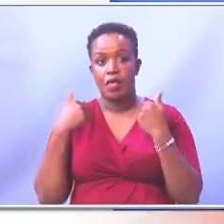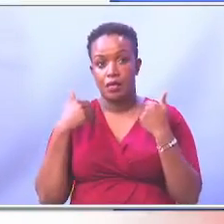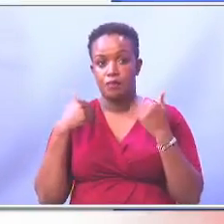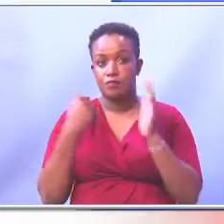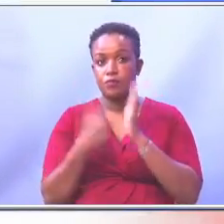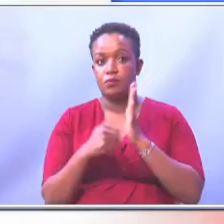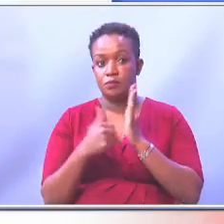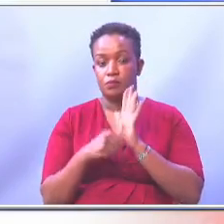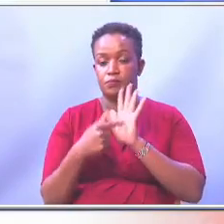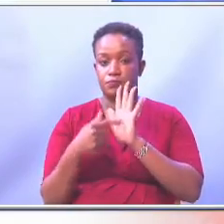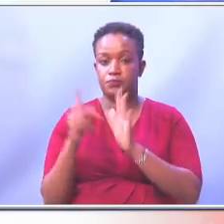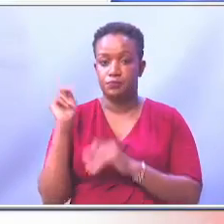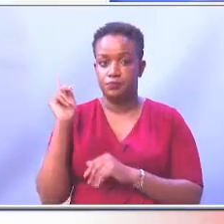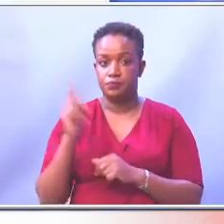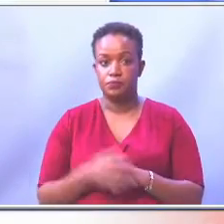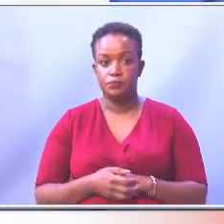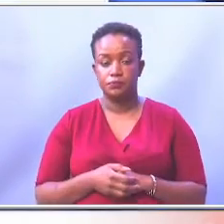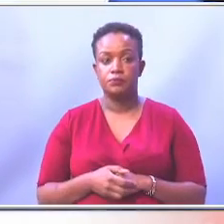ones.